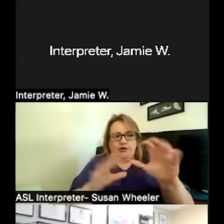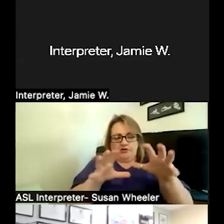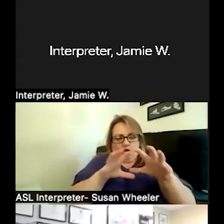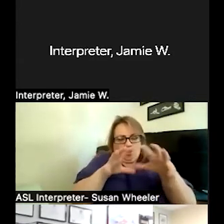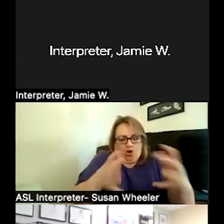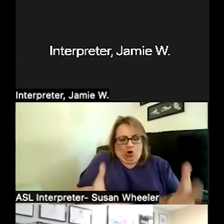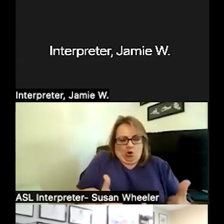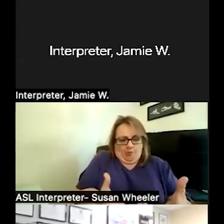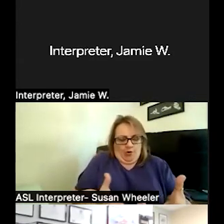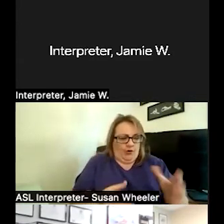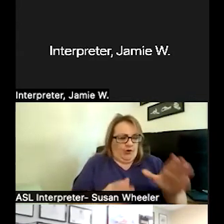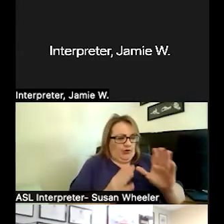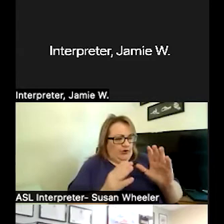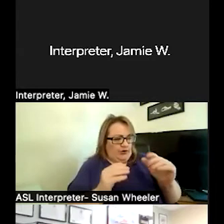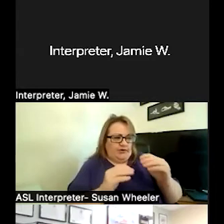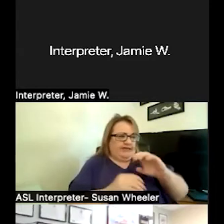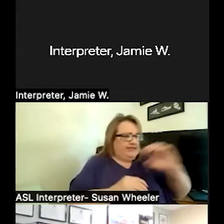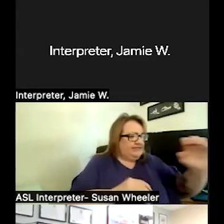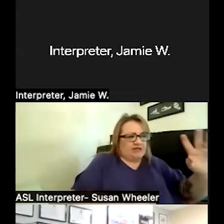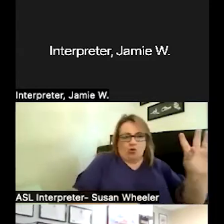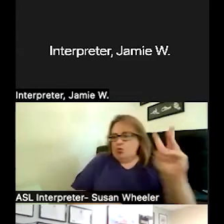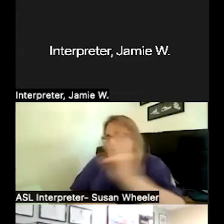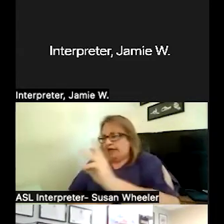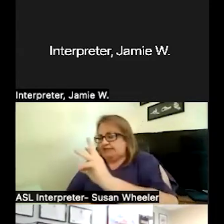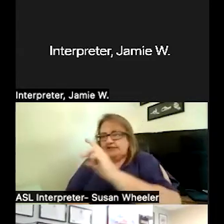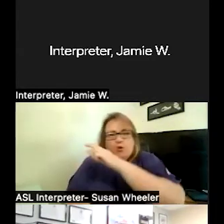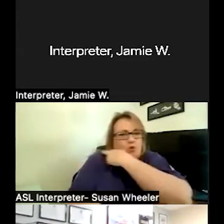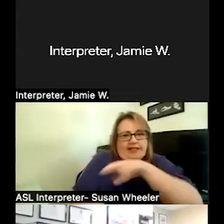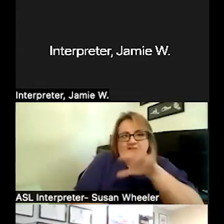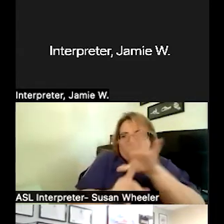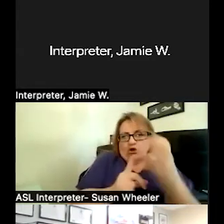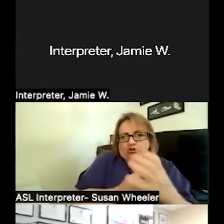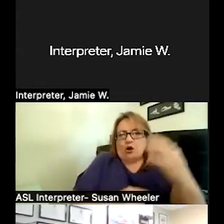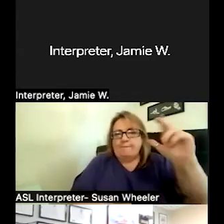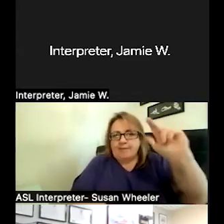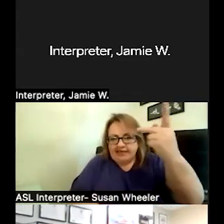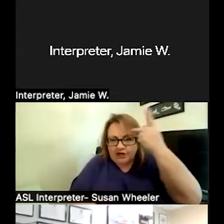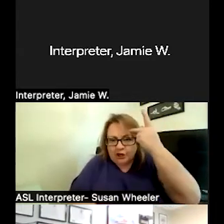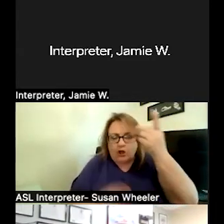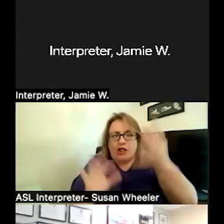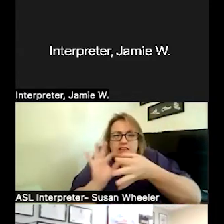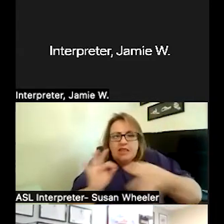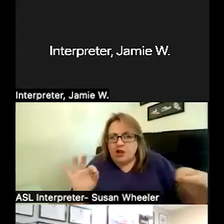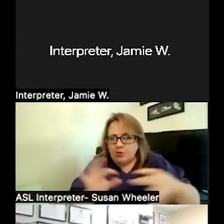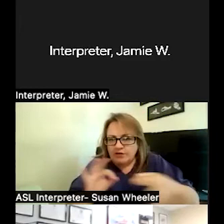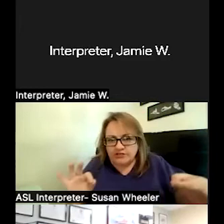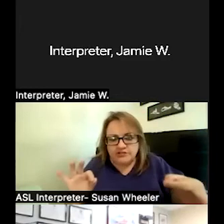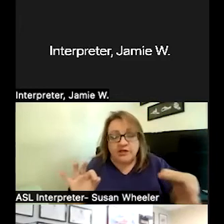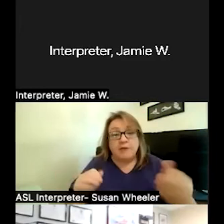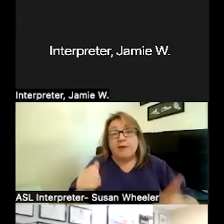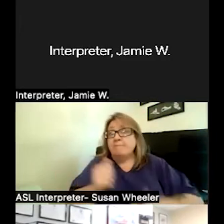and Occidental. There's religious cultures, political cultures, language cultures. Most important, though, is